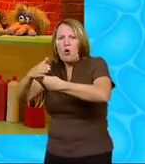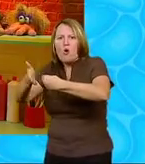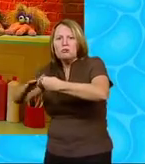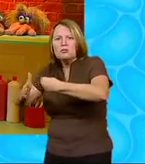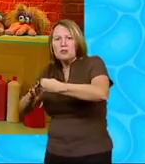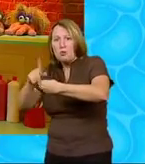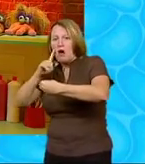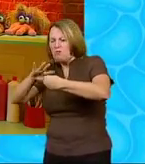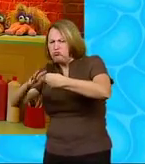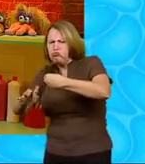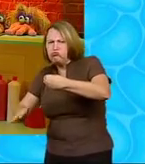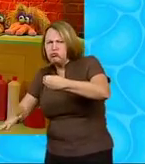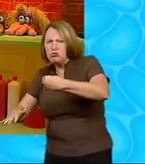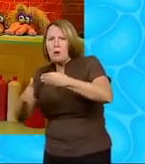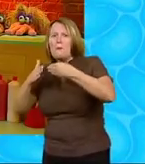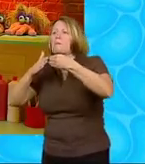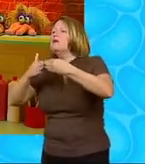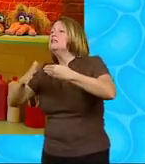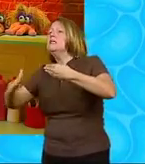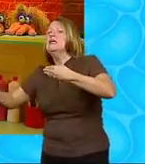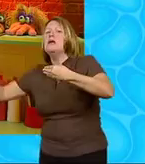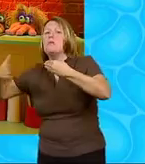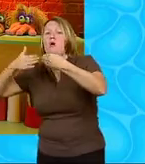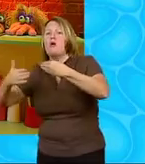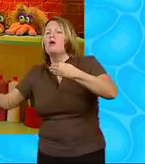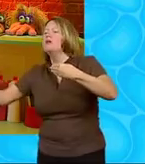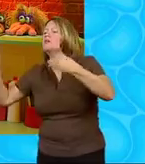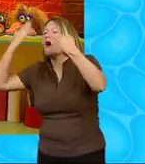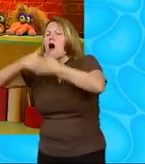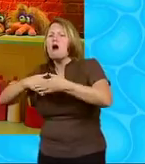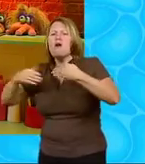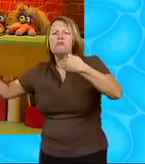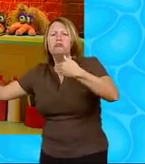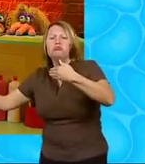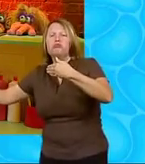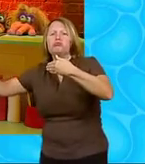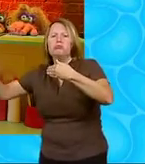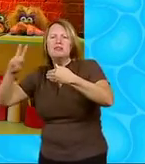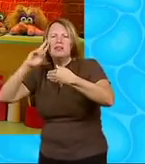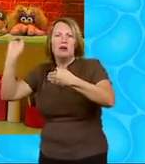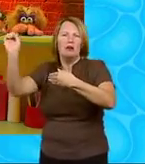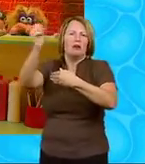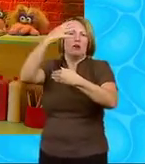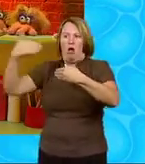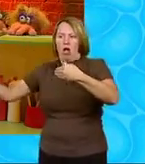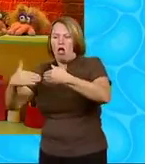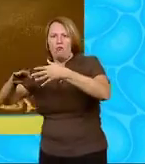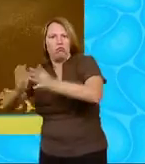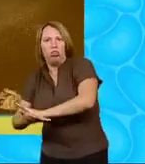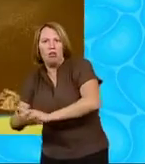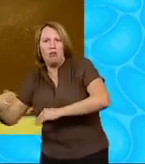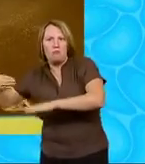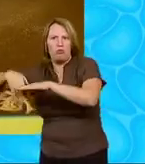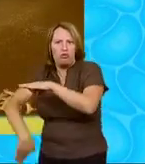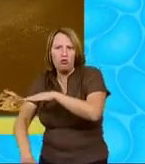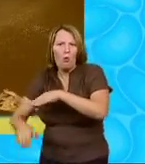right? So that at night, the ships, when they sail past, they don't sail into the rocks and crash and get a big hole. Ooh, so they've got, like, a big light bulb,